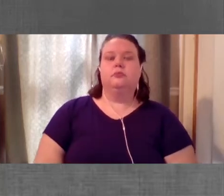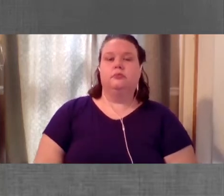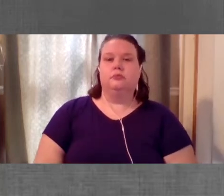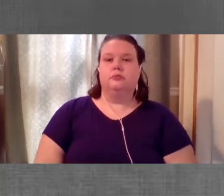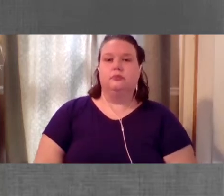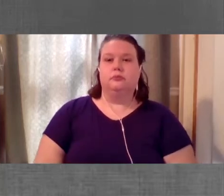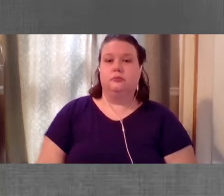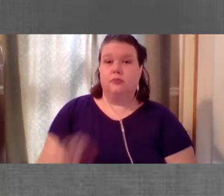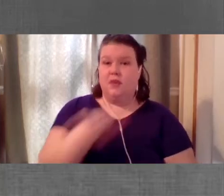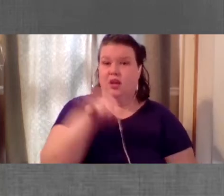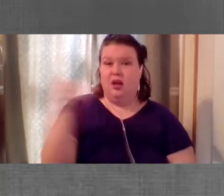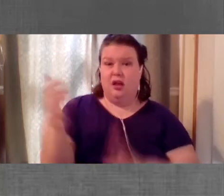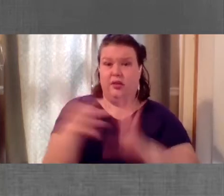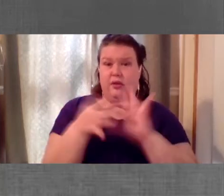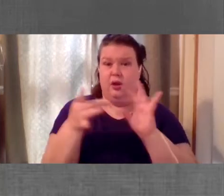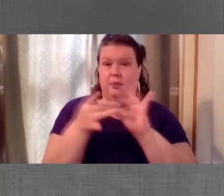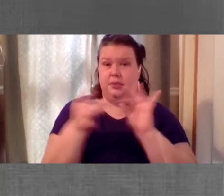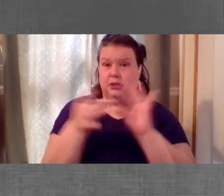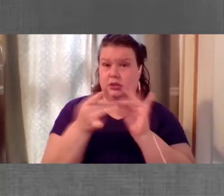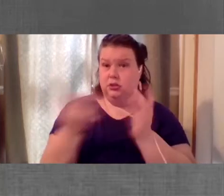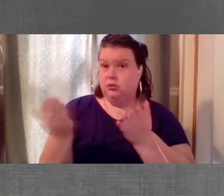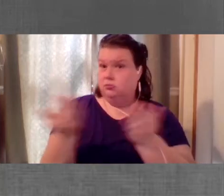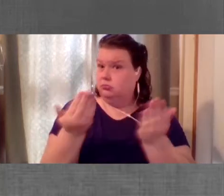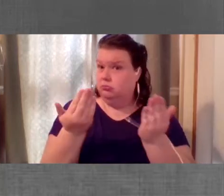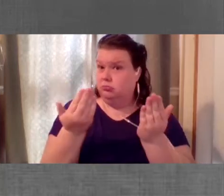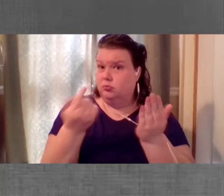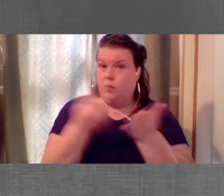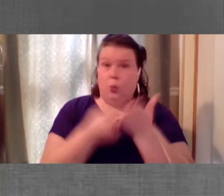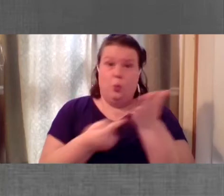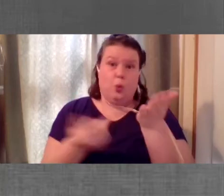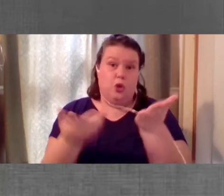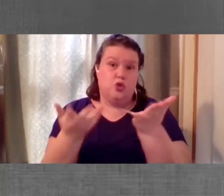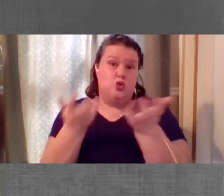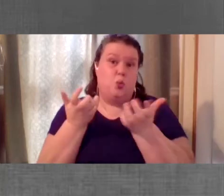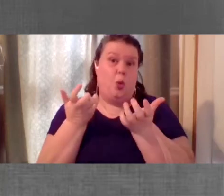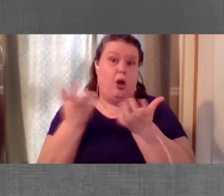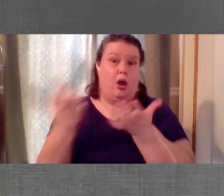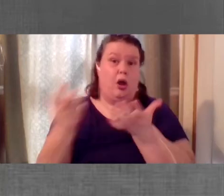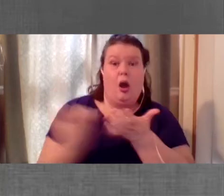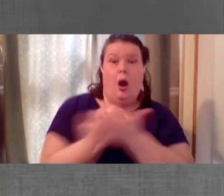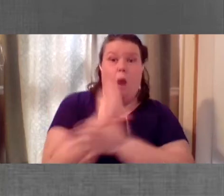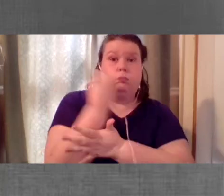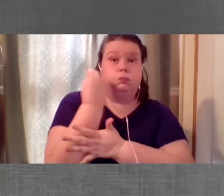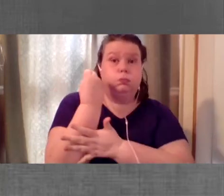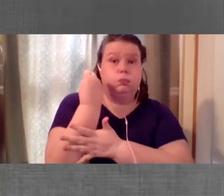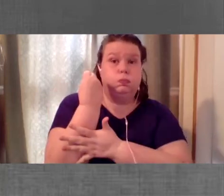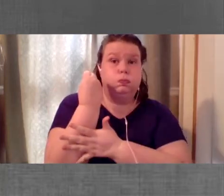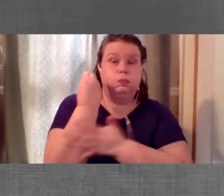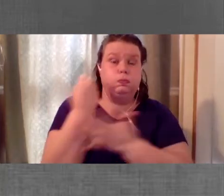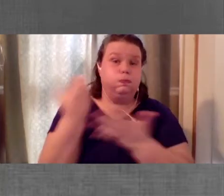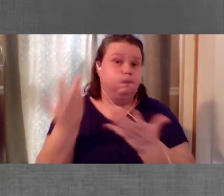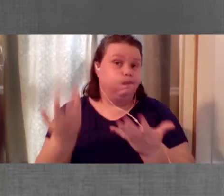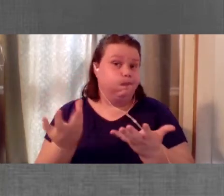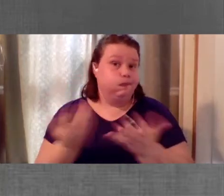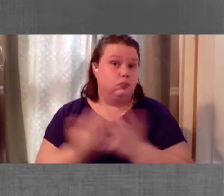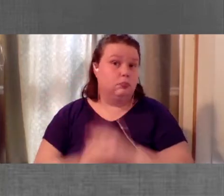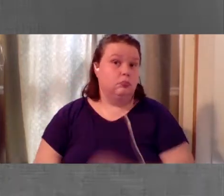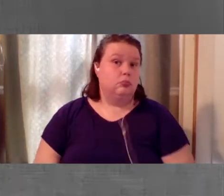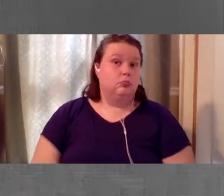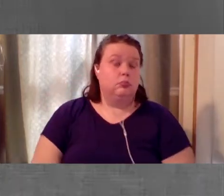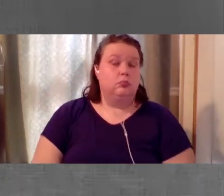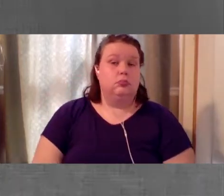Any other comments like that on what you would like to see? Some of the opportunities in a plan like this?